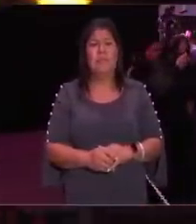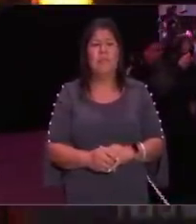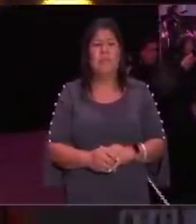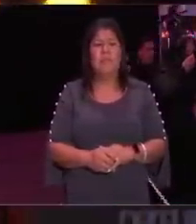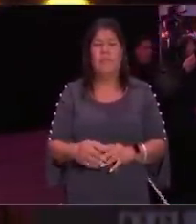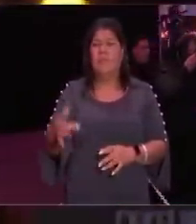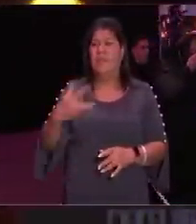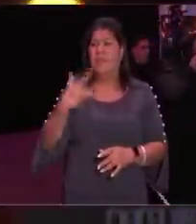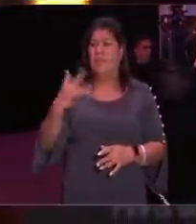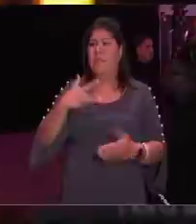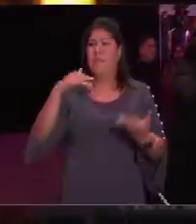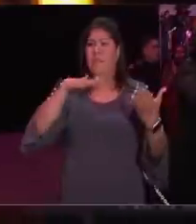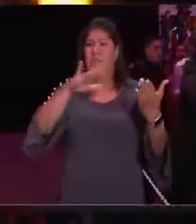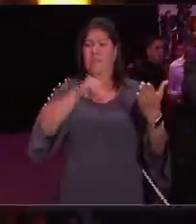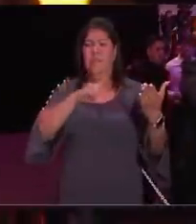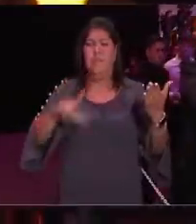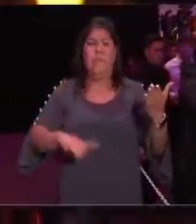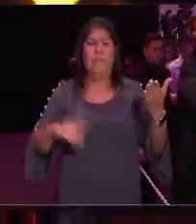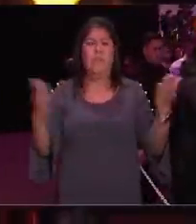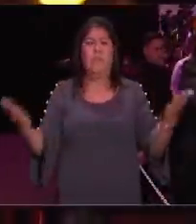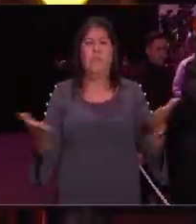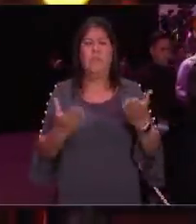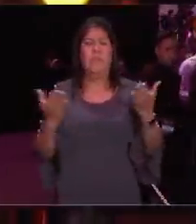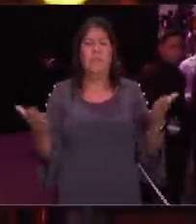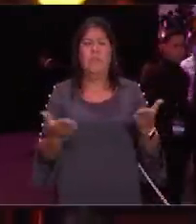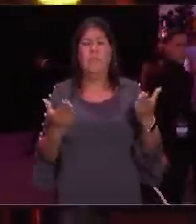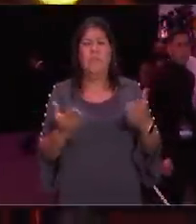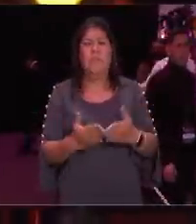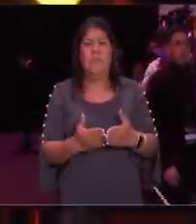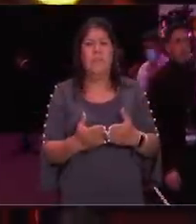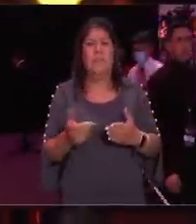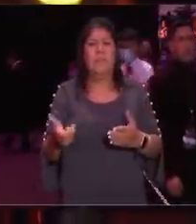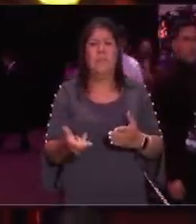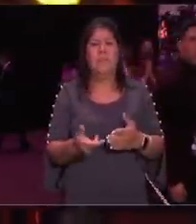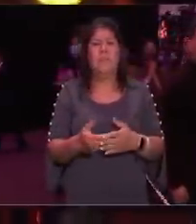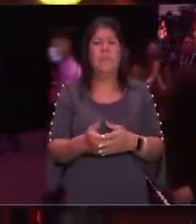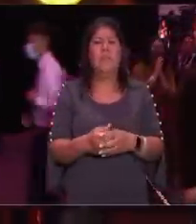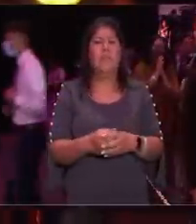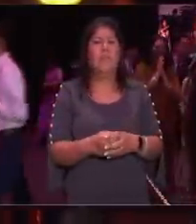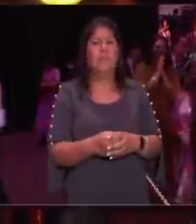Se siente la presencia de Dios en este lugar.